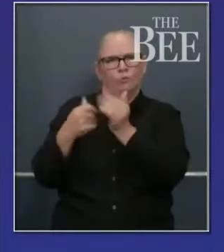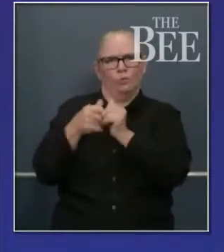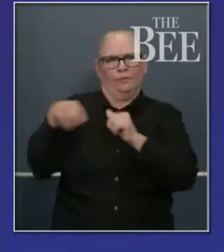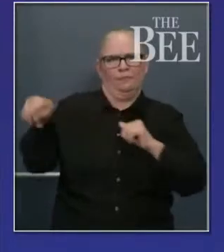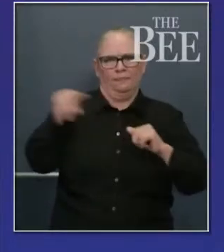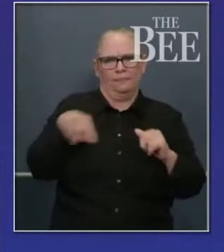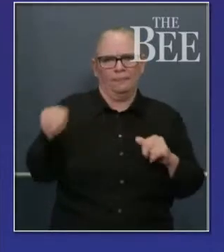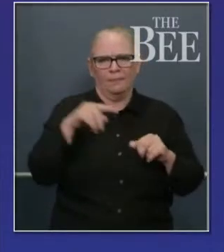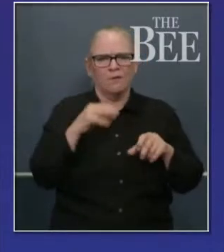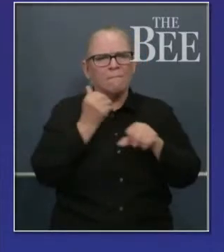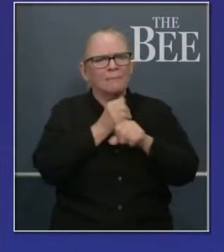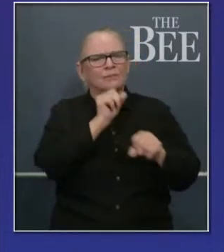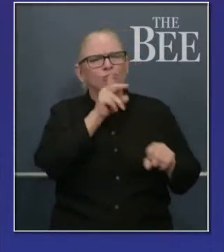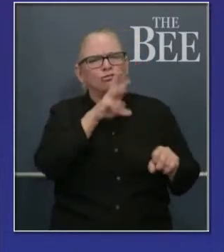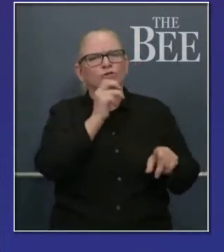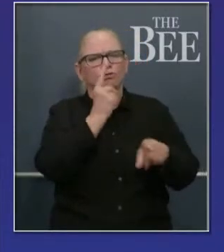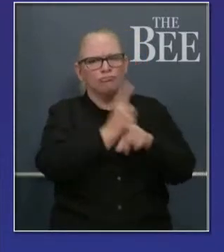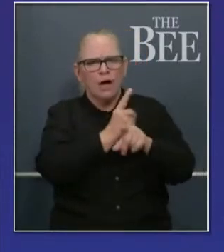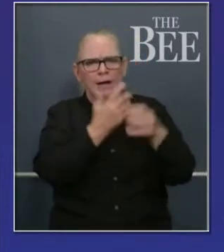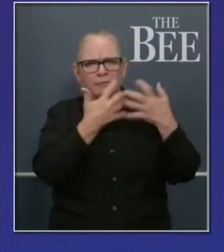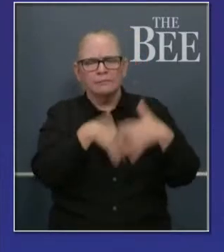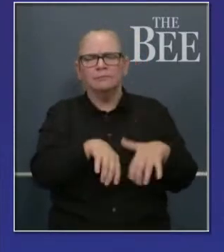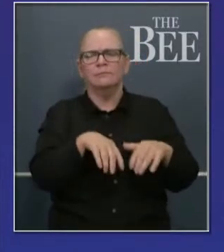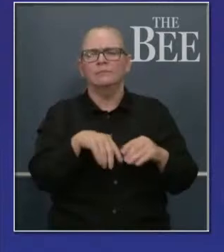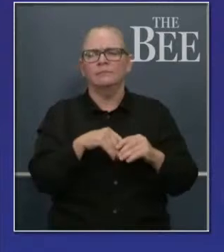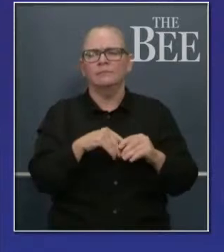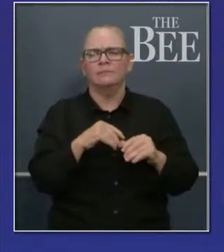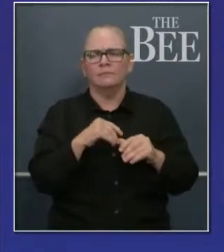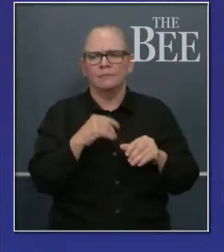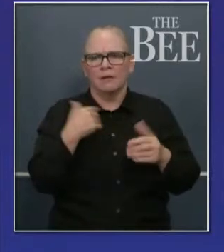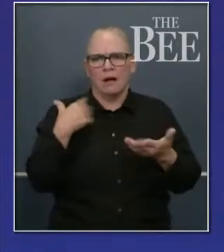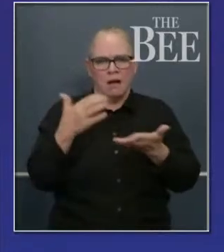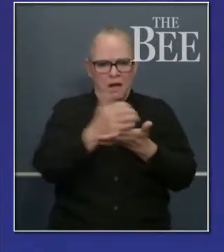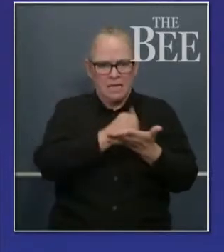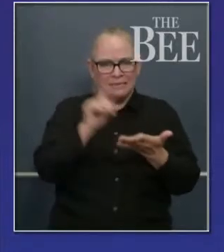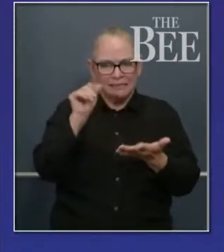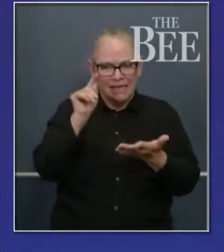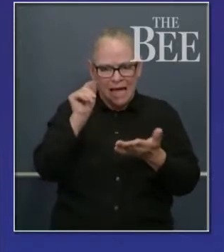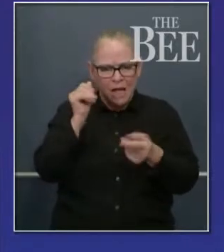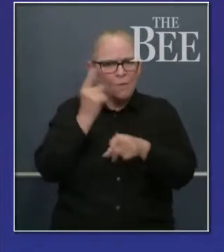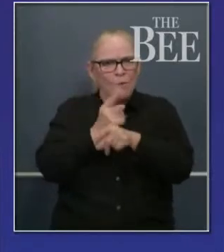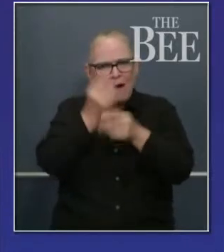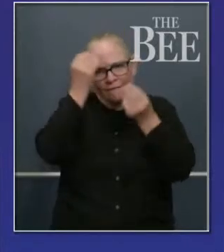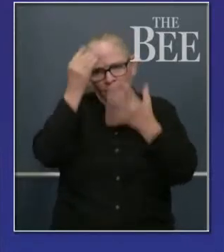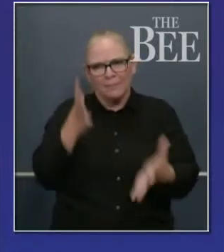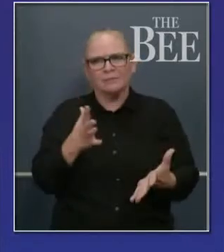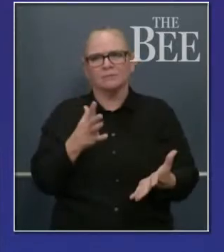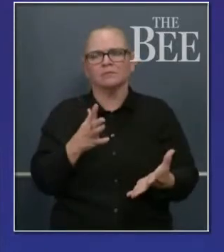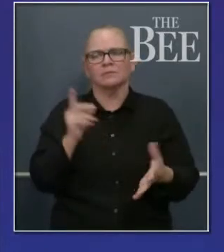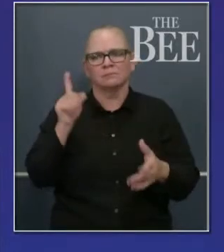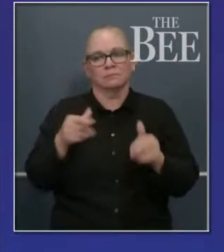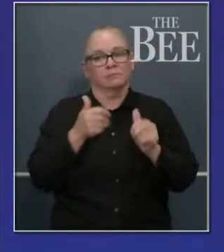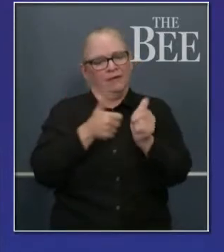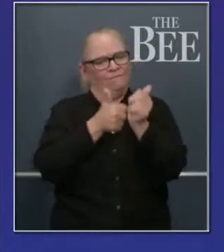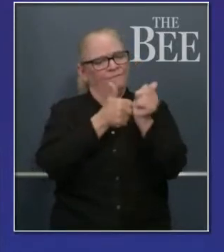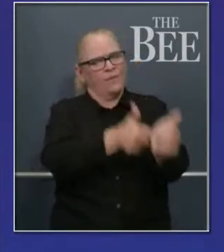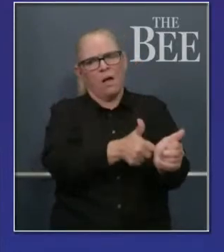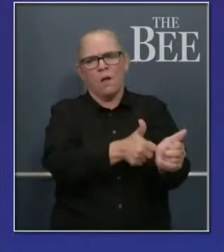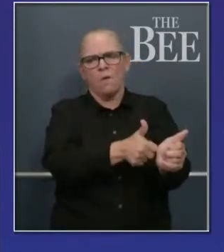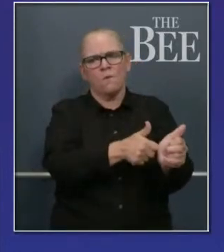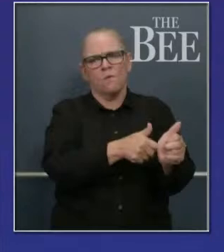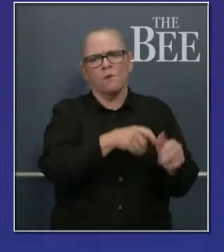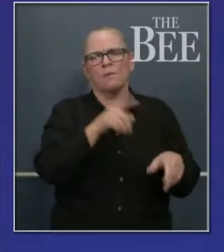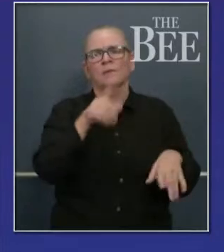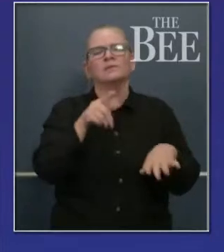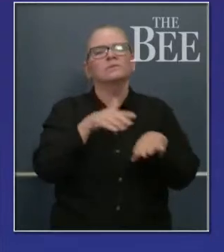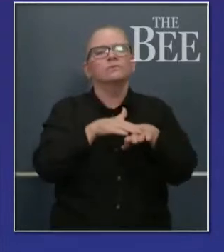sure we have the data. So as we stick to the plan, the slow, stringent plan, counties staying in a tier for